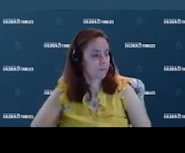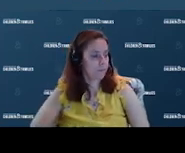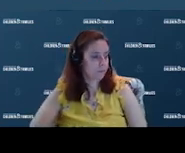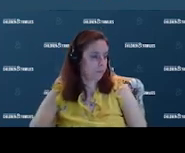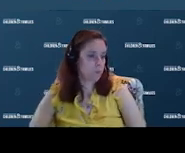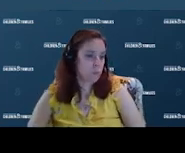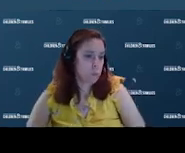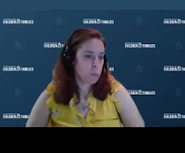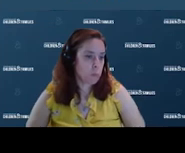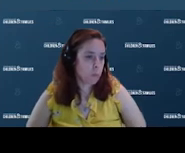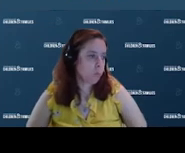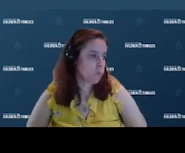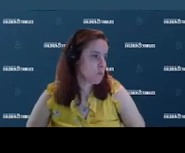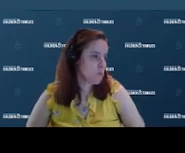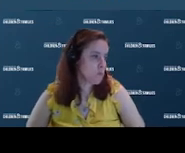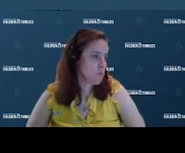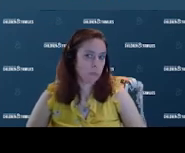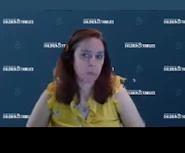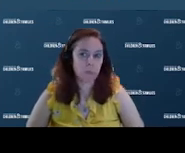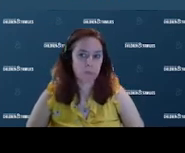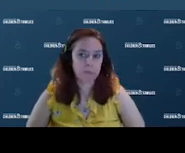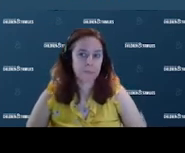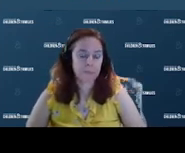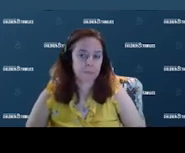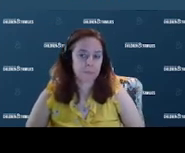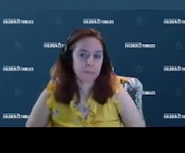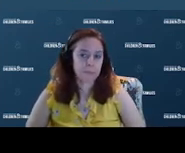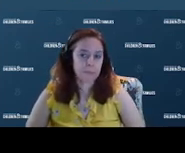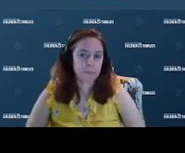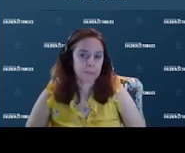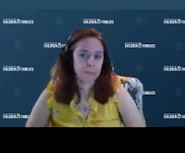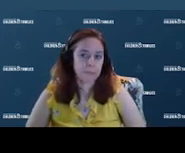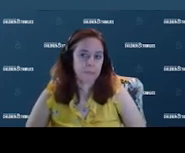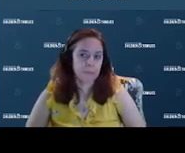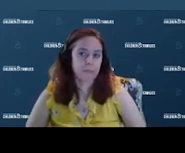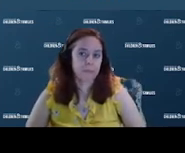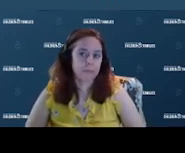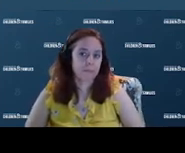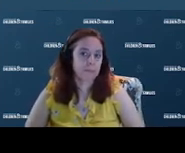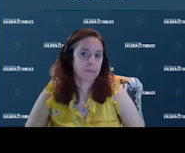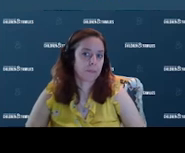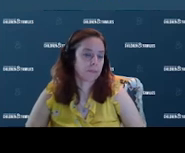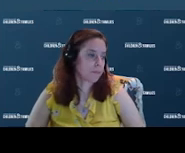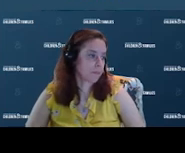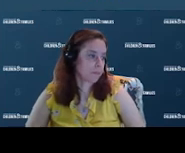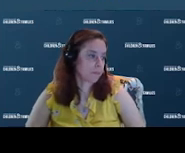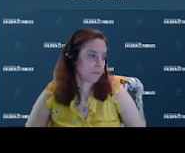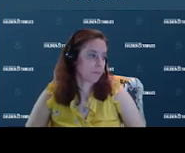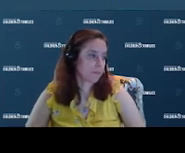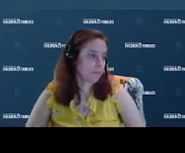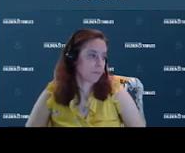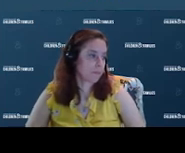are allowable, provided that the benefits are reasonable and are required by law, non-federal entity employee